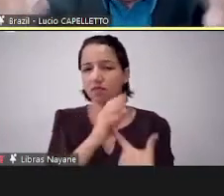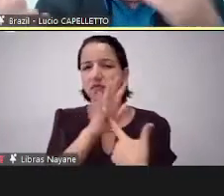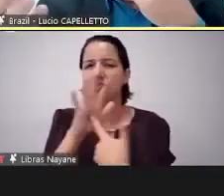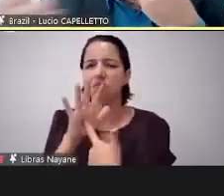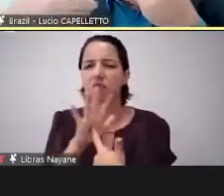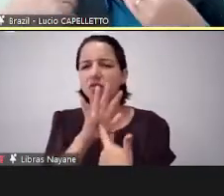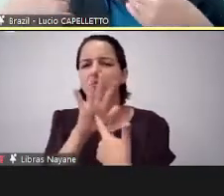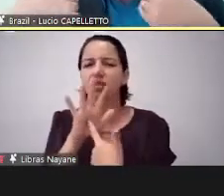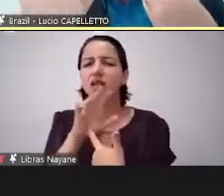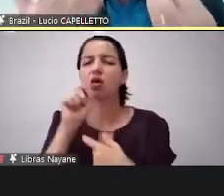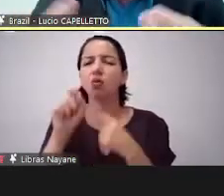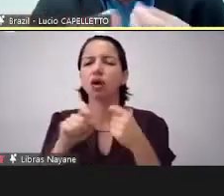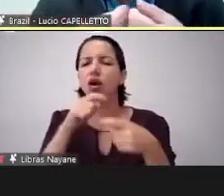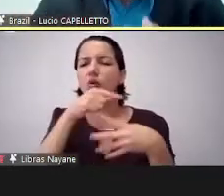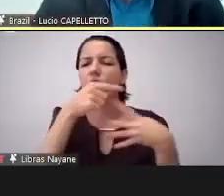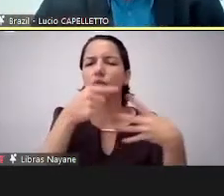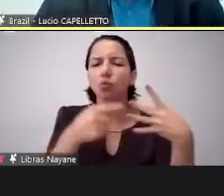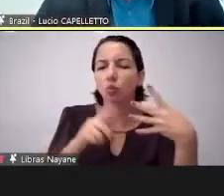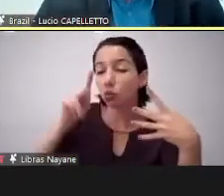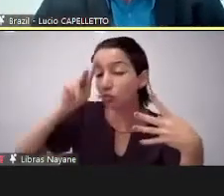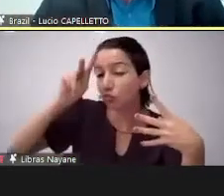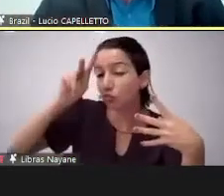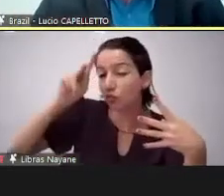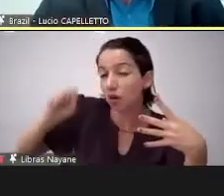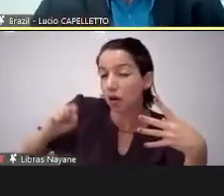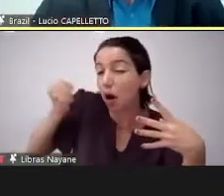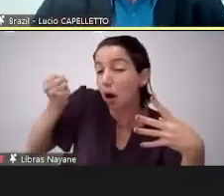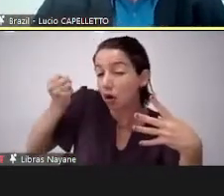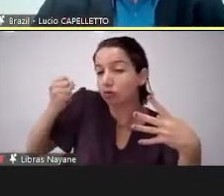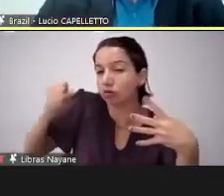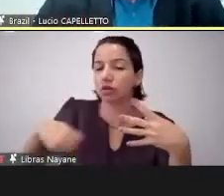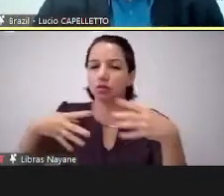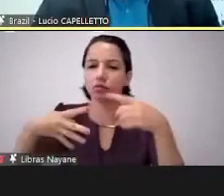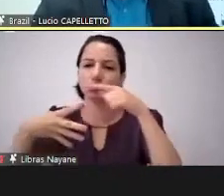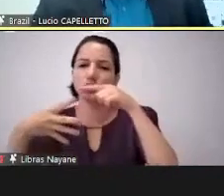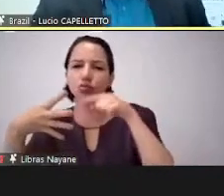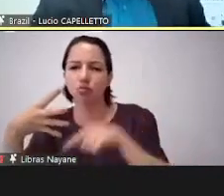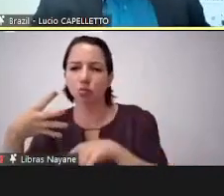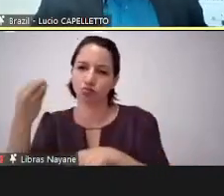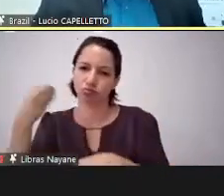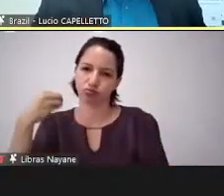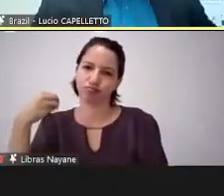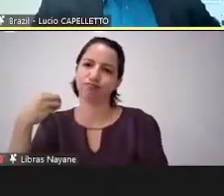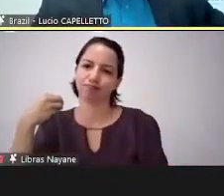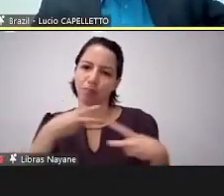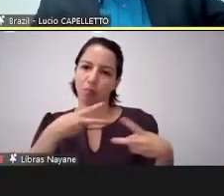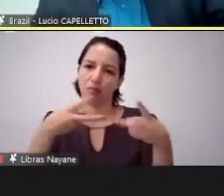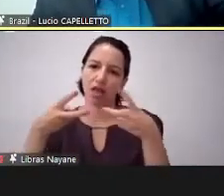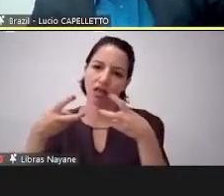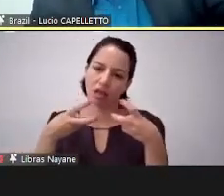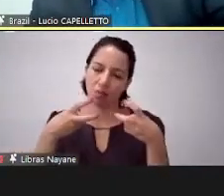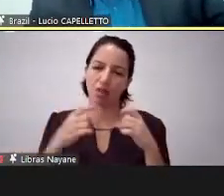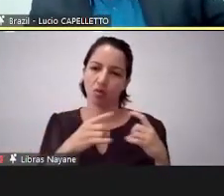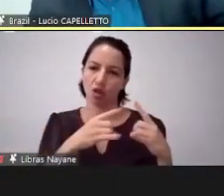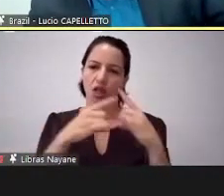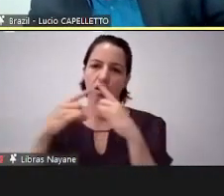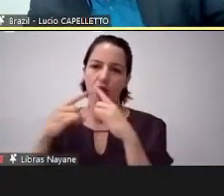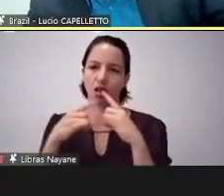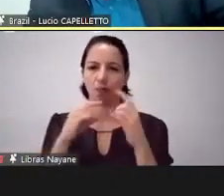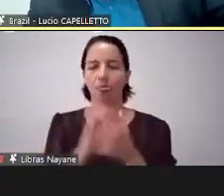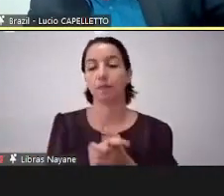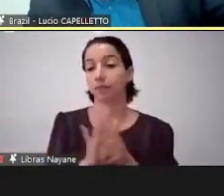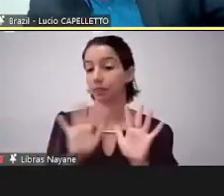we'll show the weak points and the strong points.